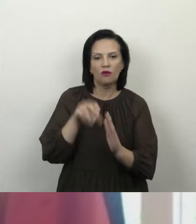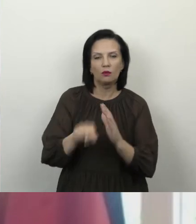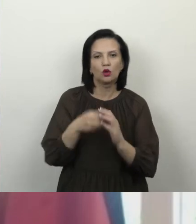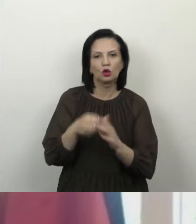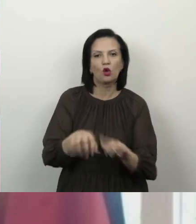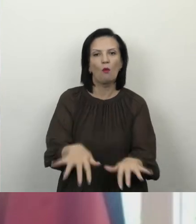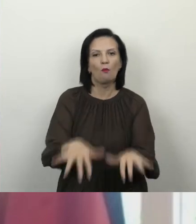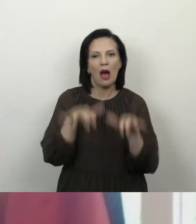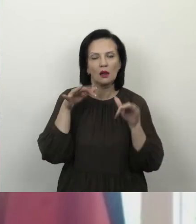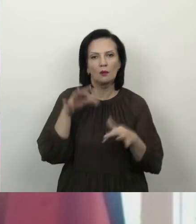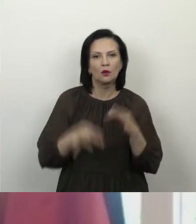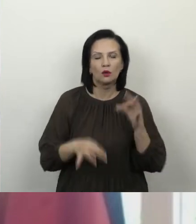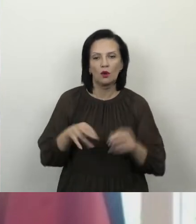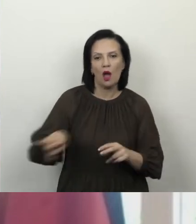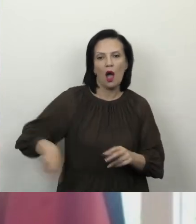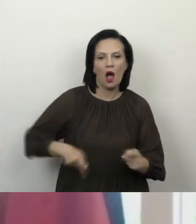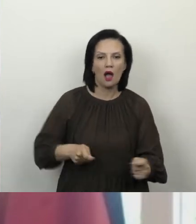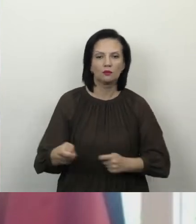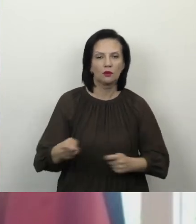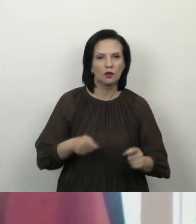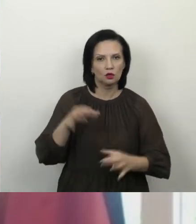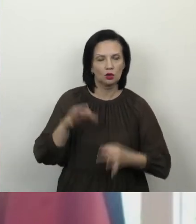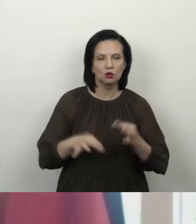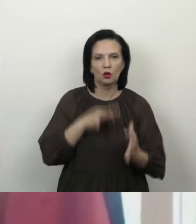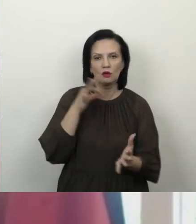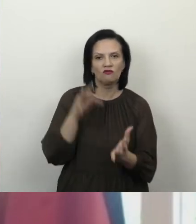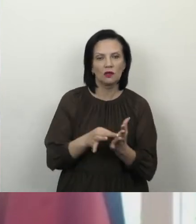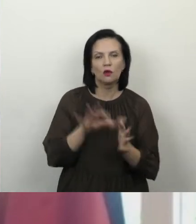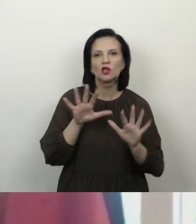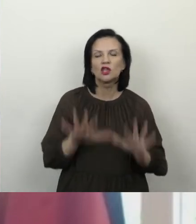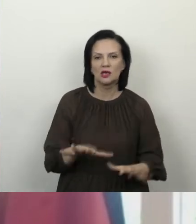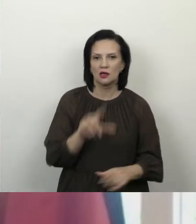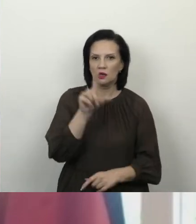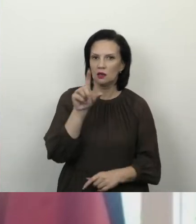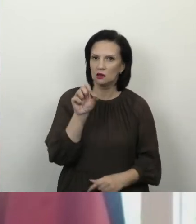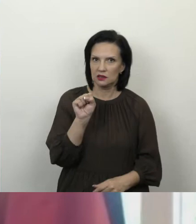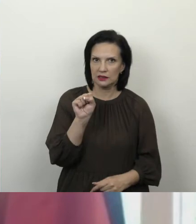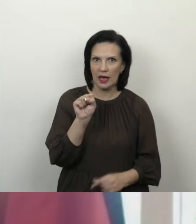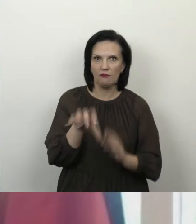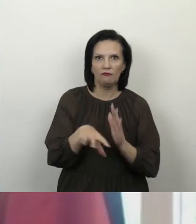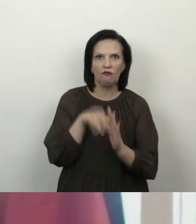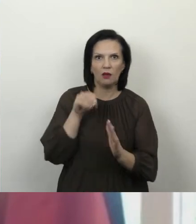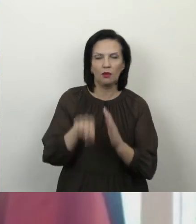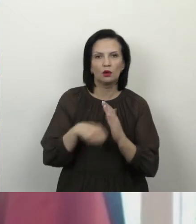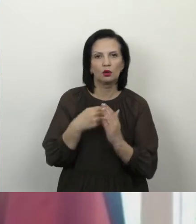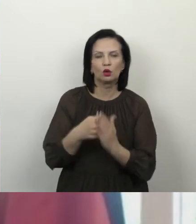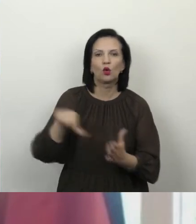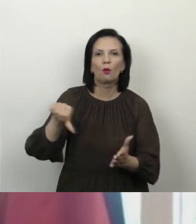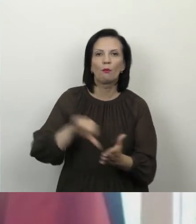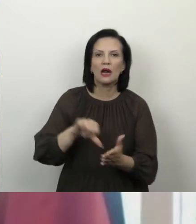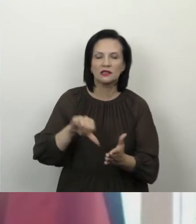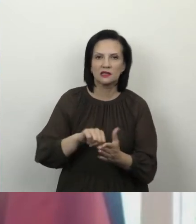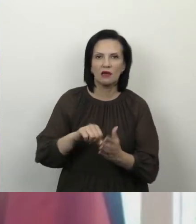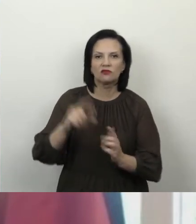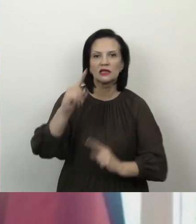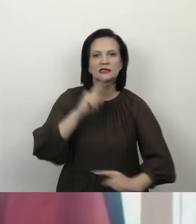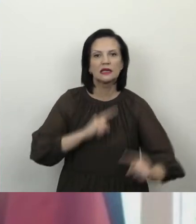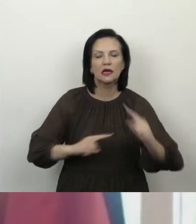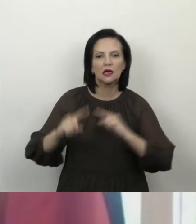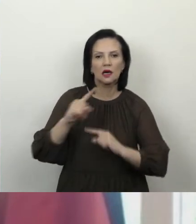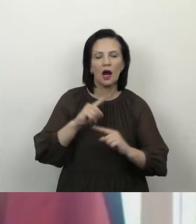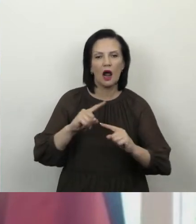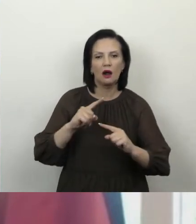courts are only responsible for elections to representative councils of municipalities,